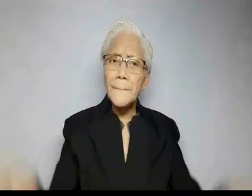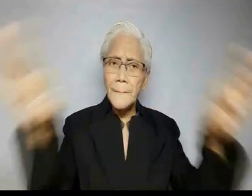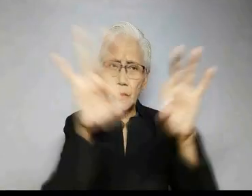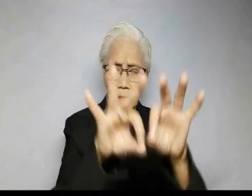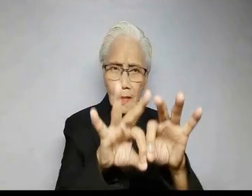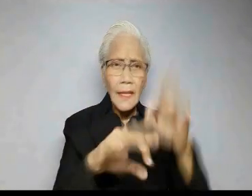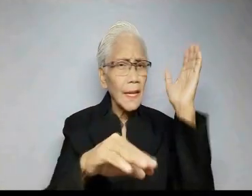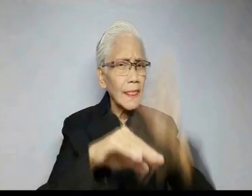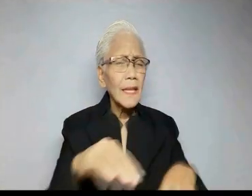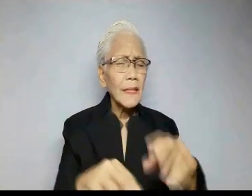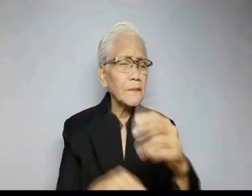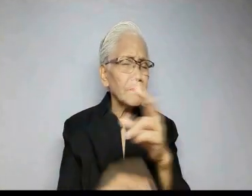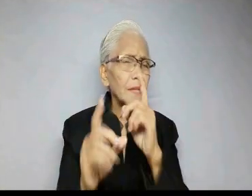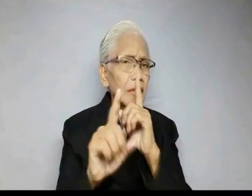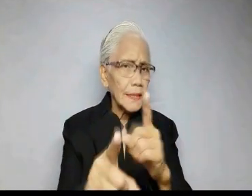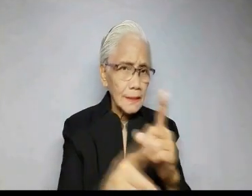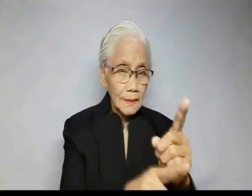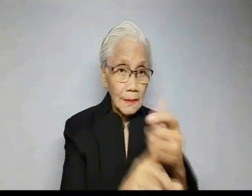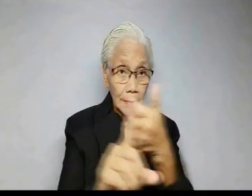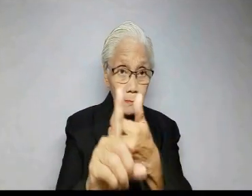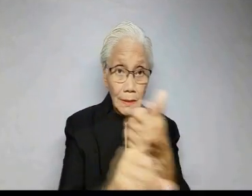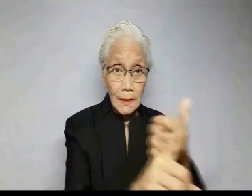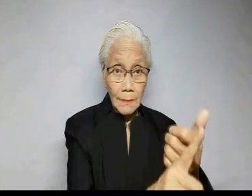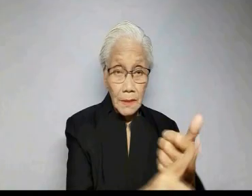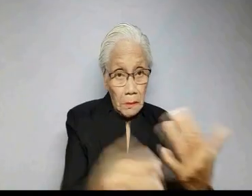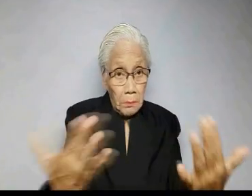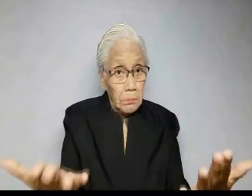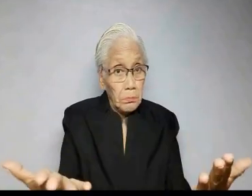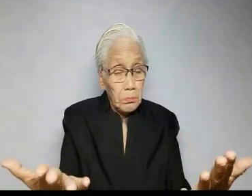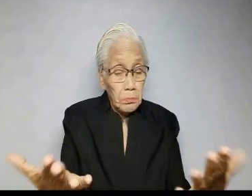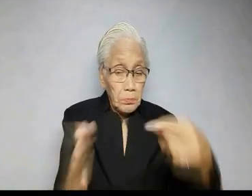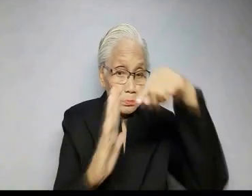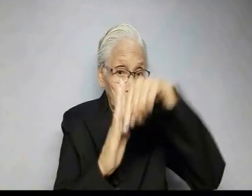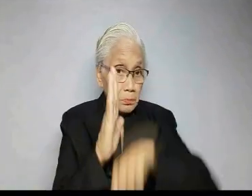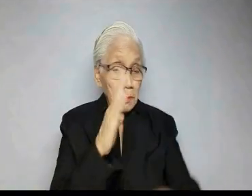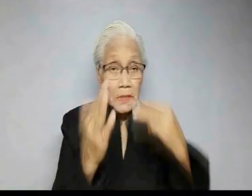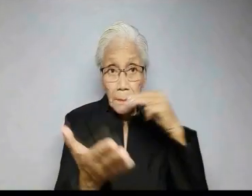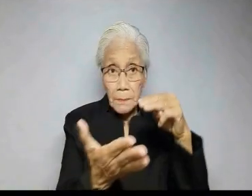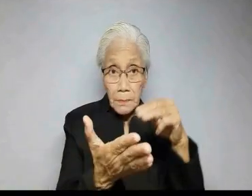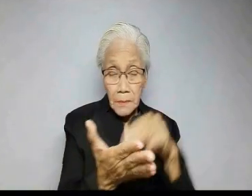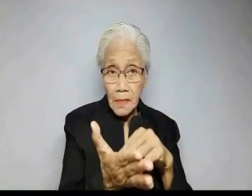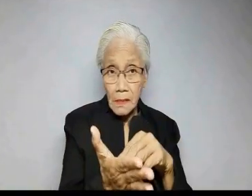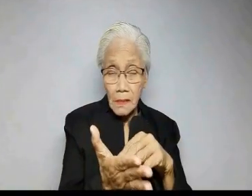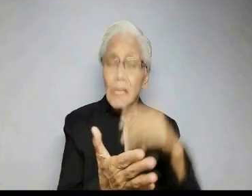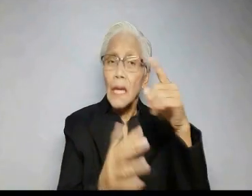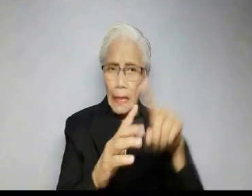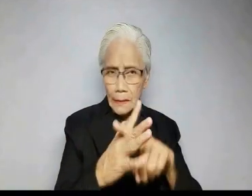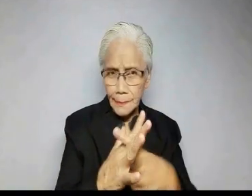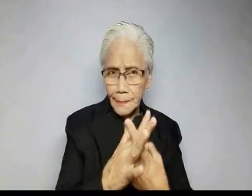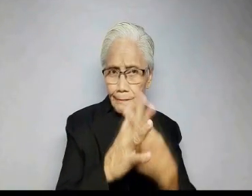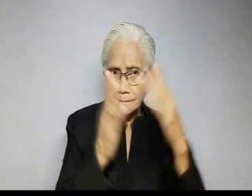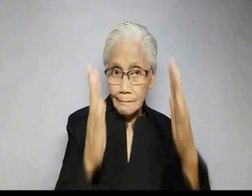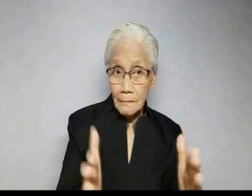than the very answers themselves. Now, that is a deep message right there, for starters,